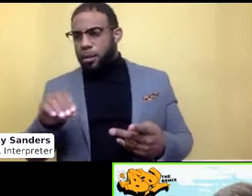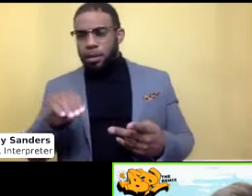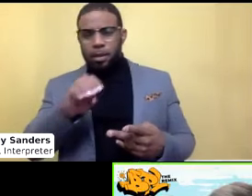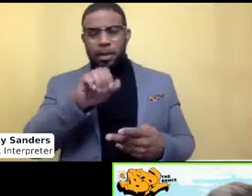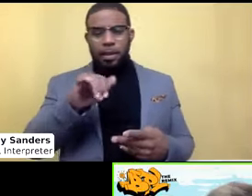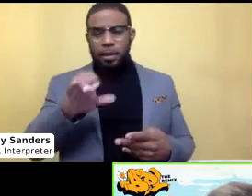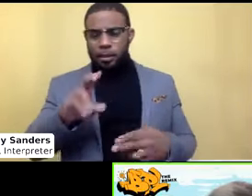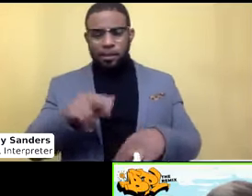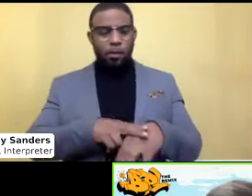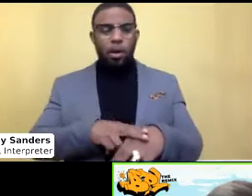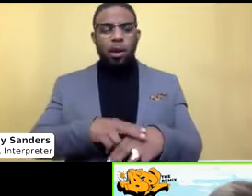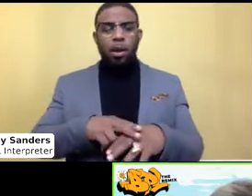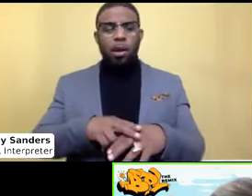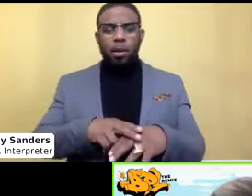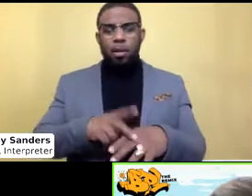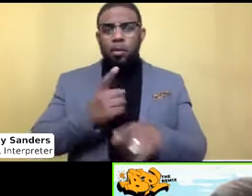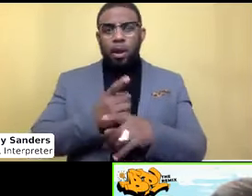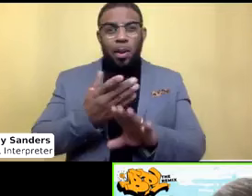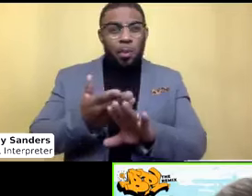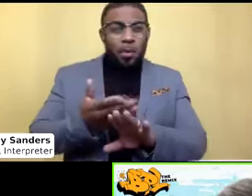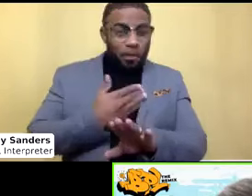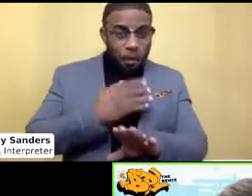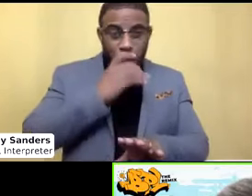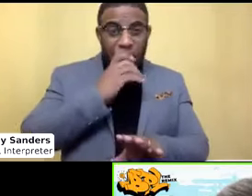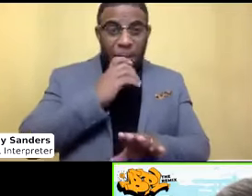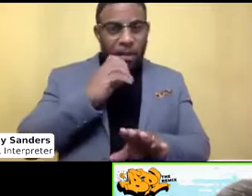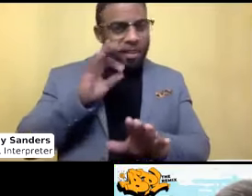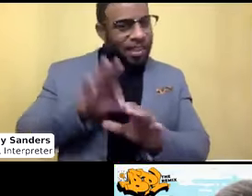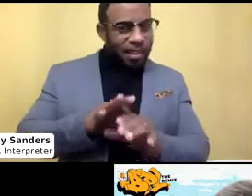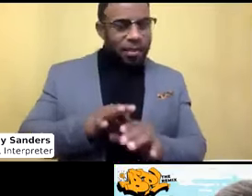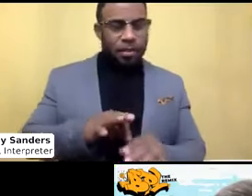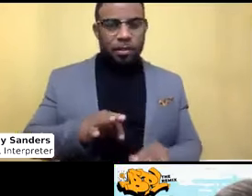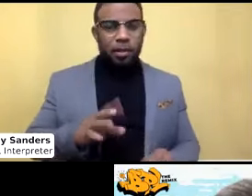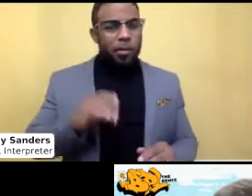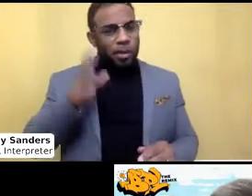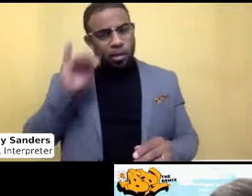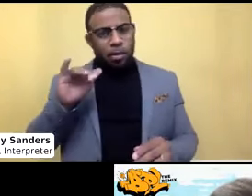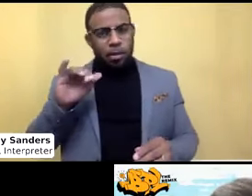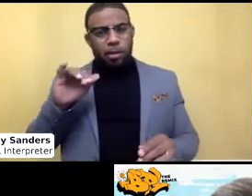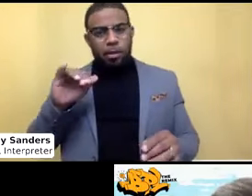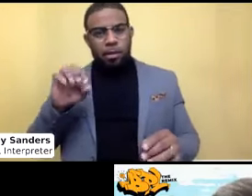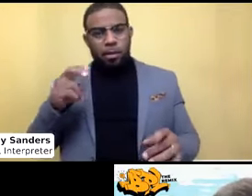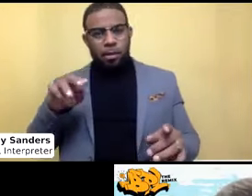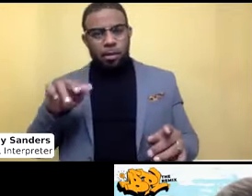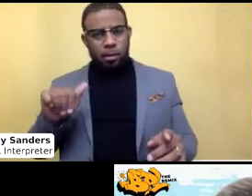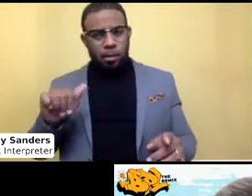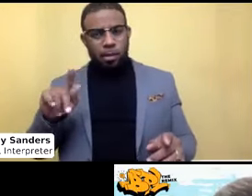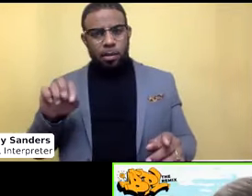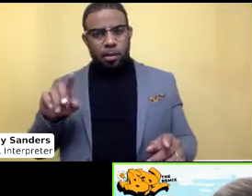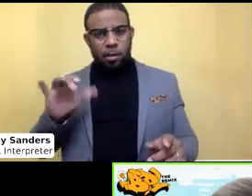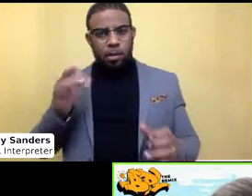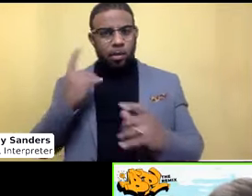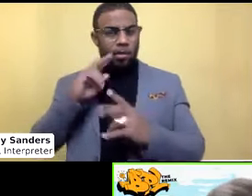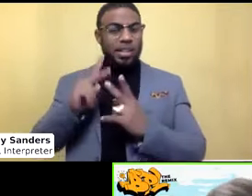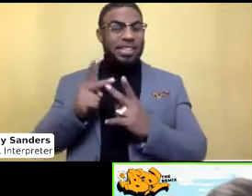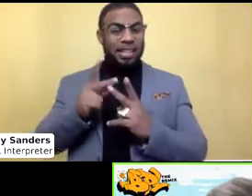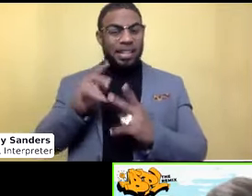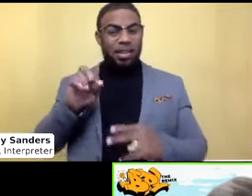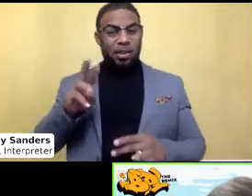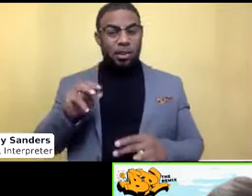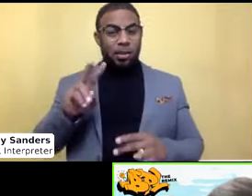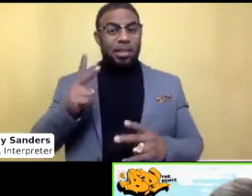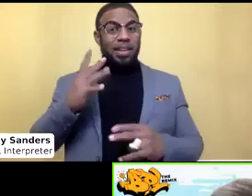force, right before the election? We know Tshisekedi is going for a second term, his second